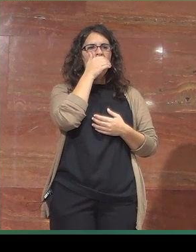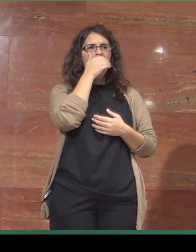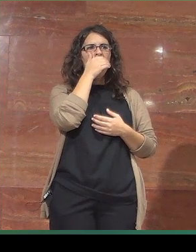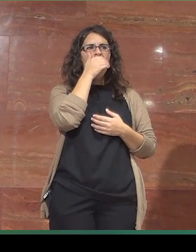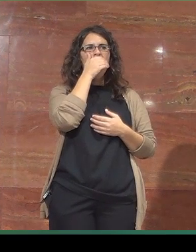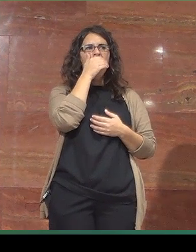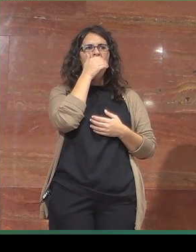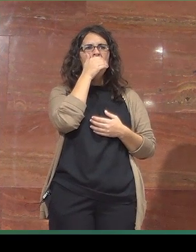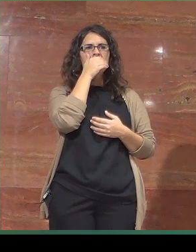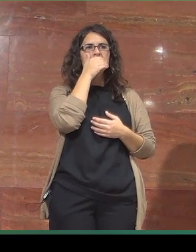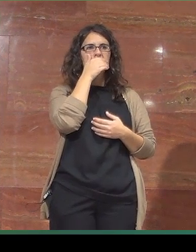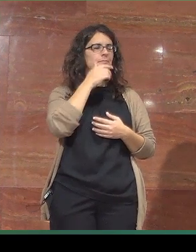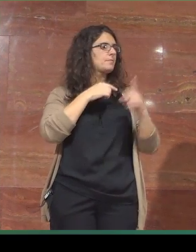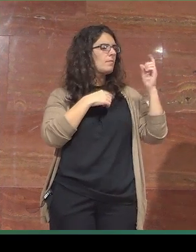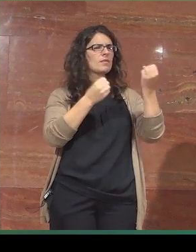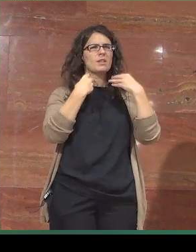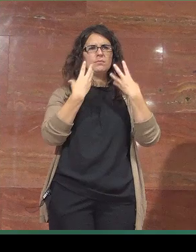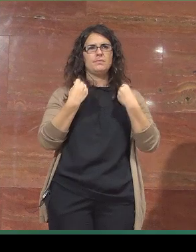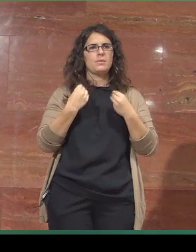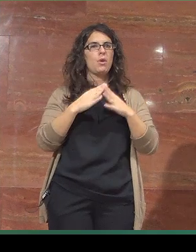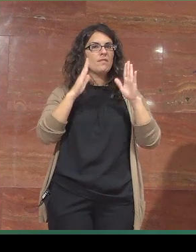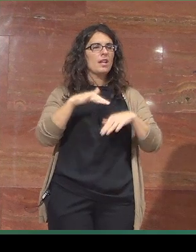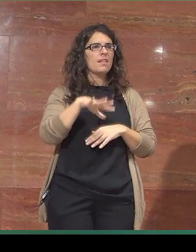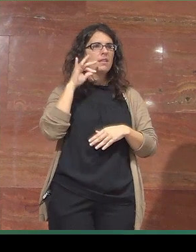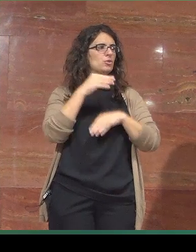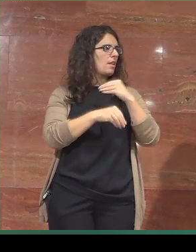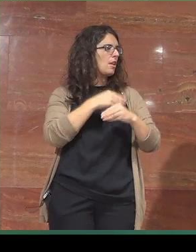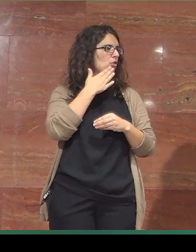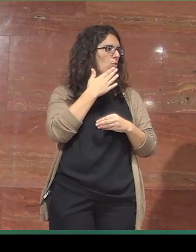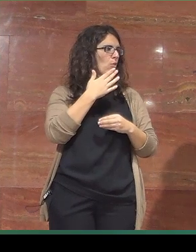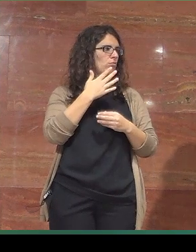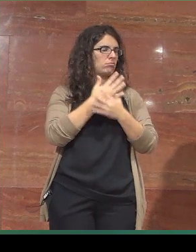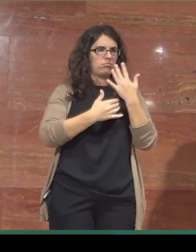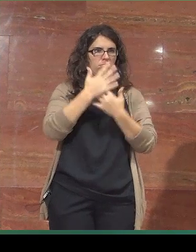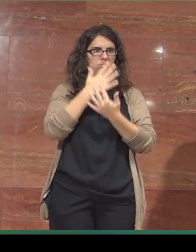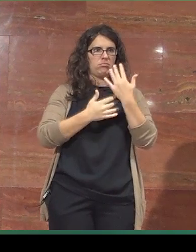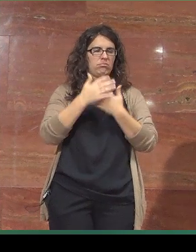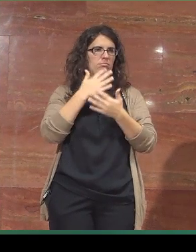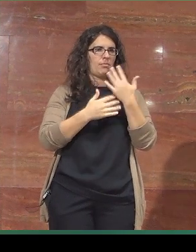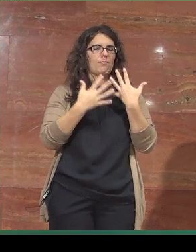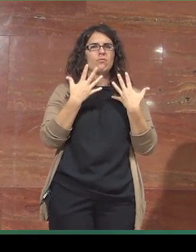this element who everything was, but we make a very large